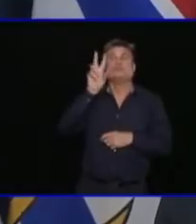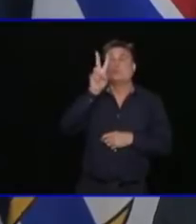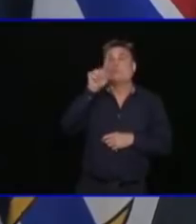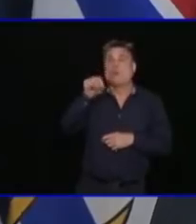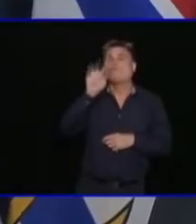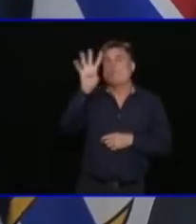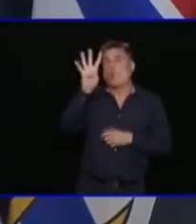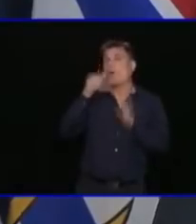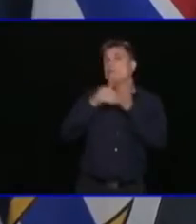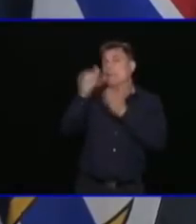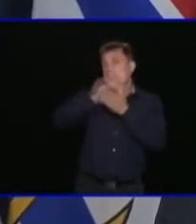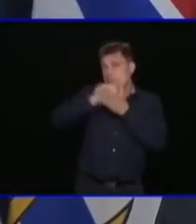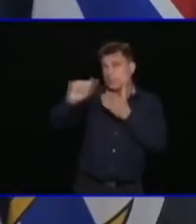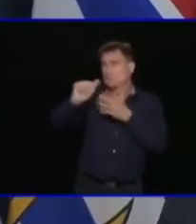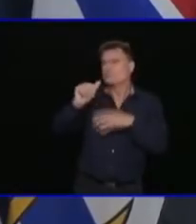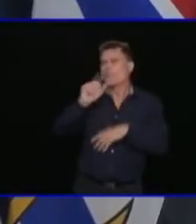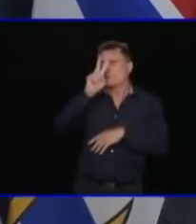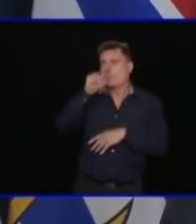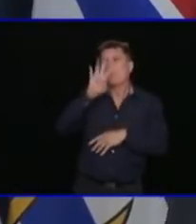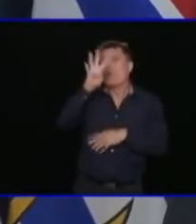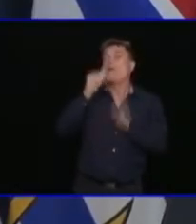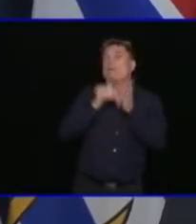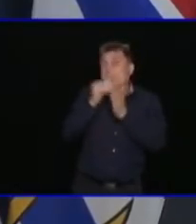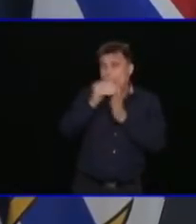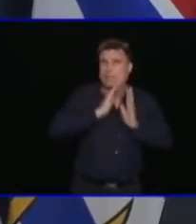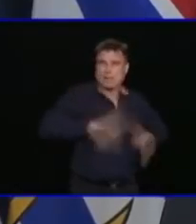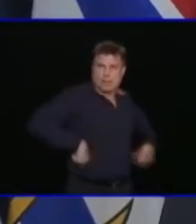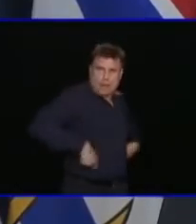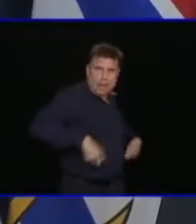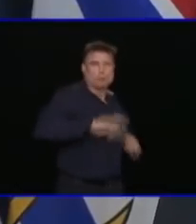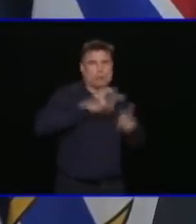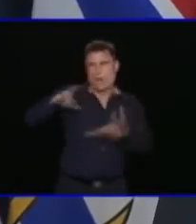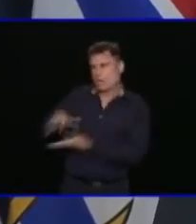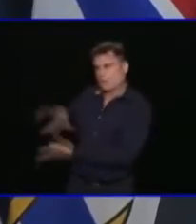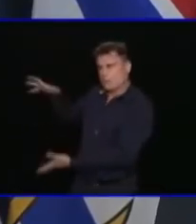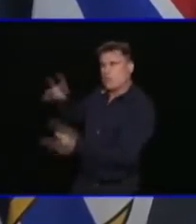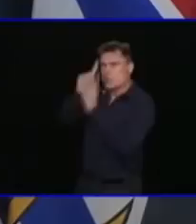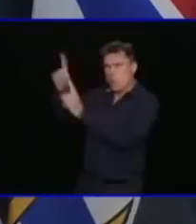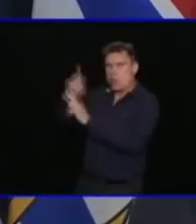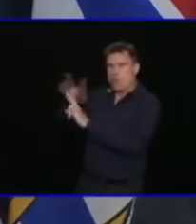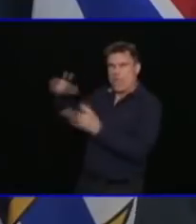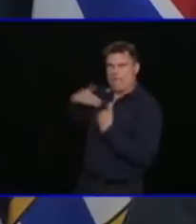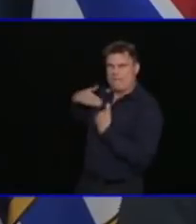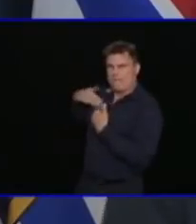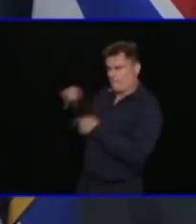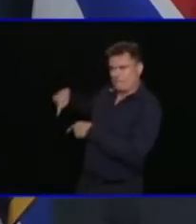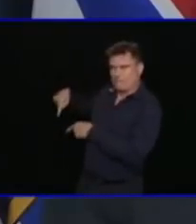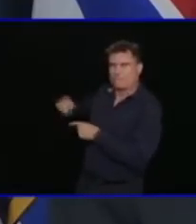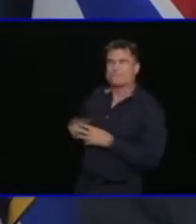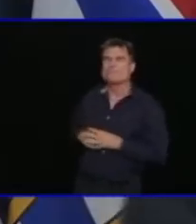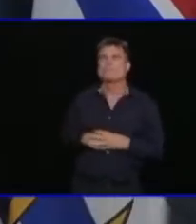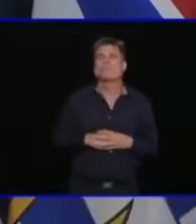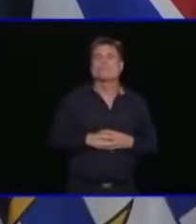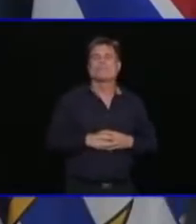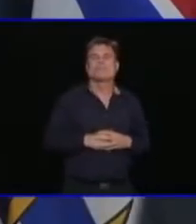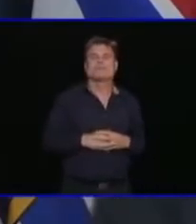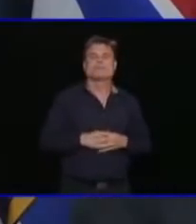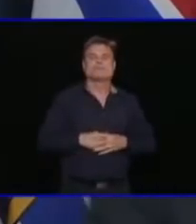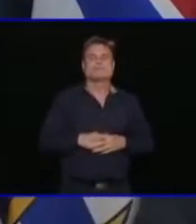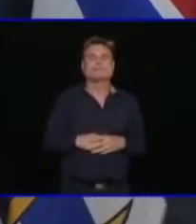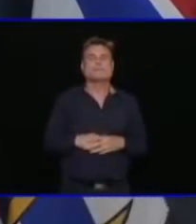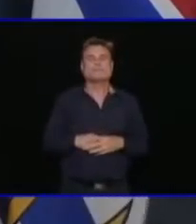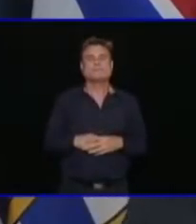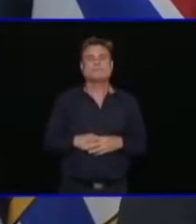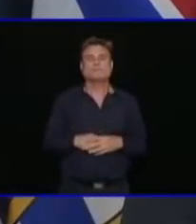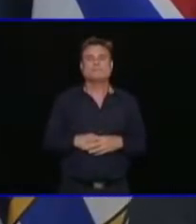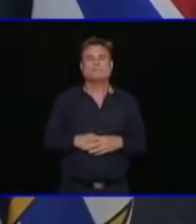our modeling and forecasting based on what we see in BC over the coming weeks and months. In closing, the past few days have reminded us